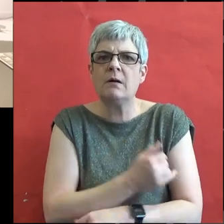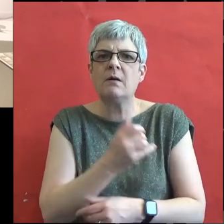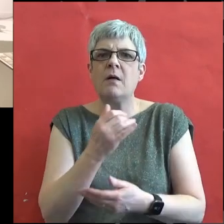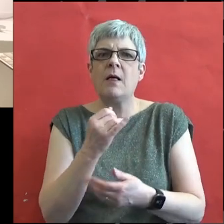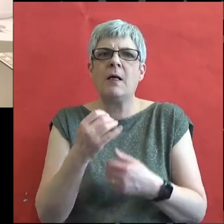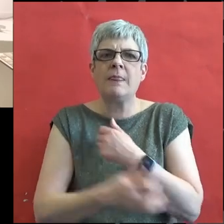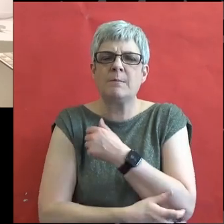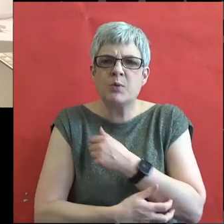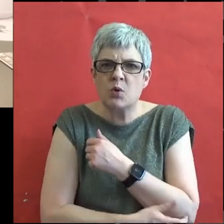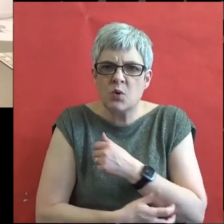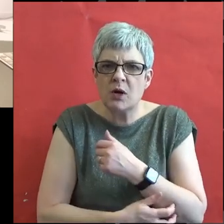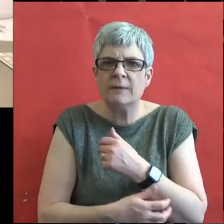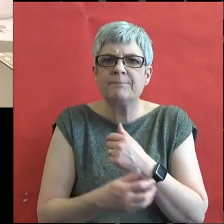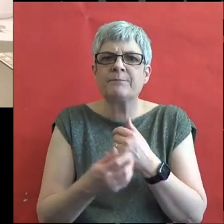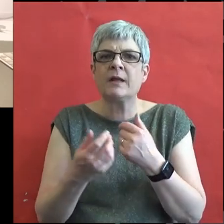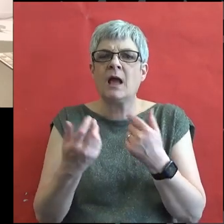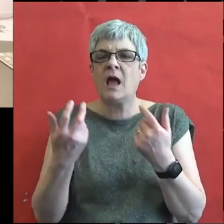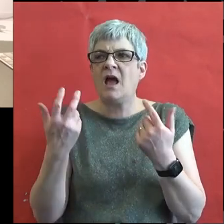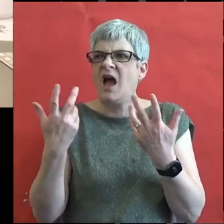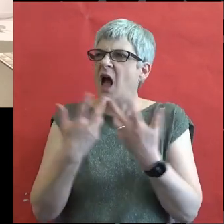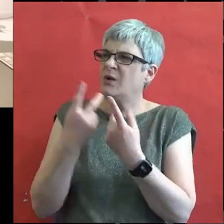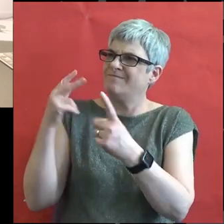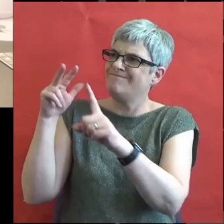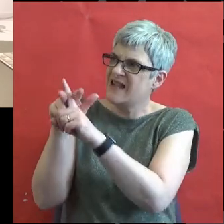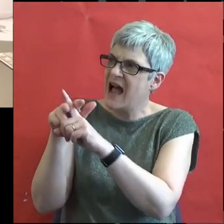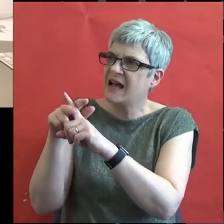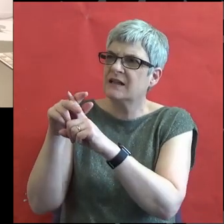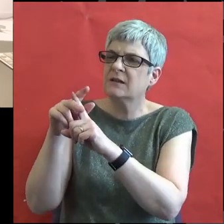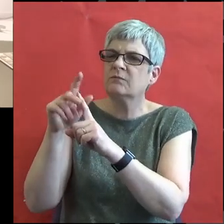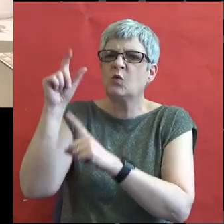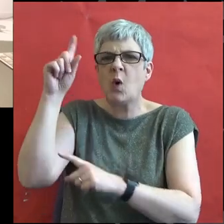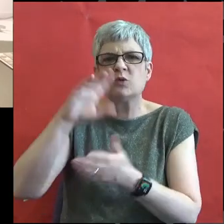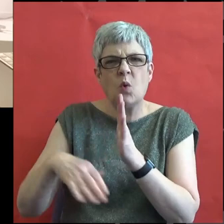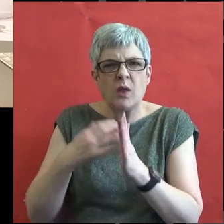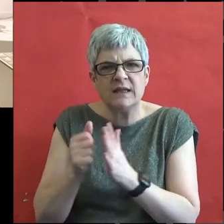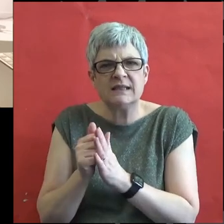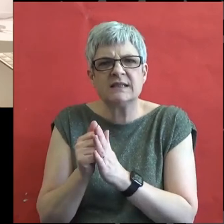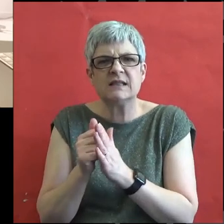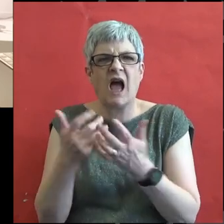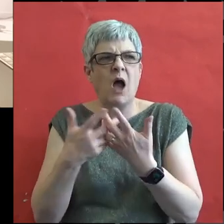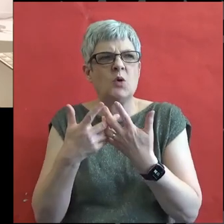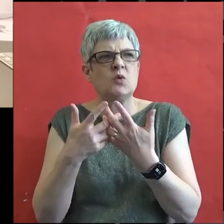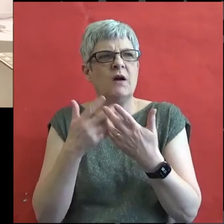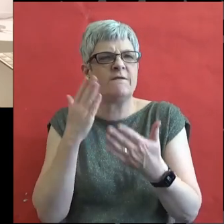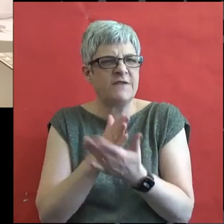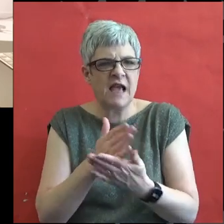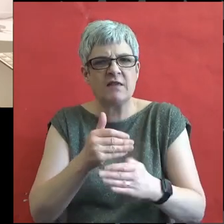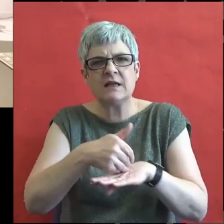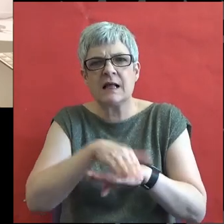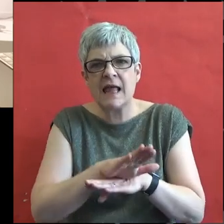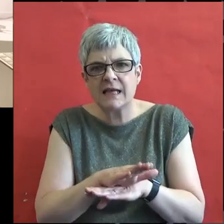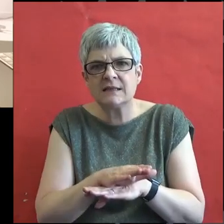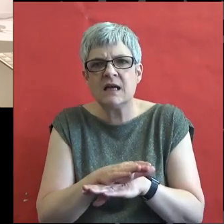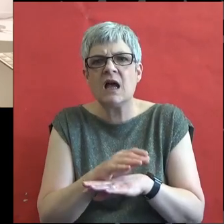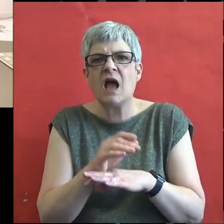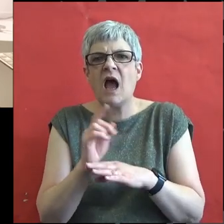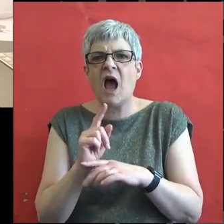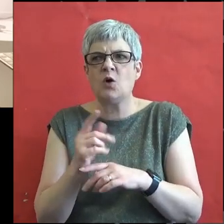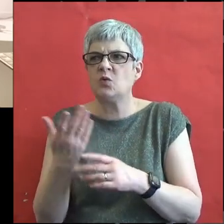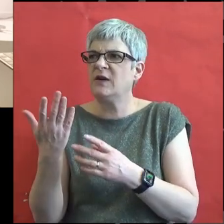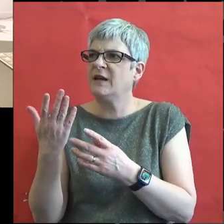the way that we attack the holiness of God, the way we neglect our faith, the way we draw people away from the throne of